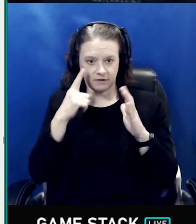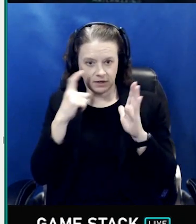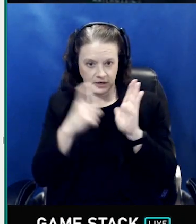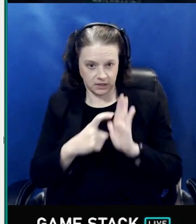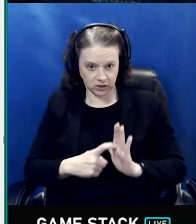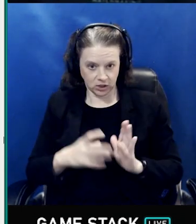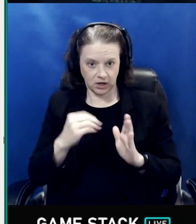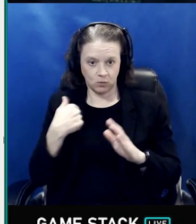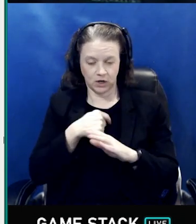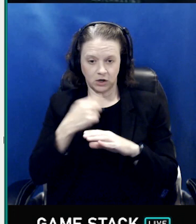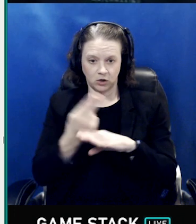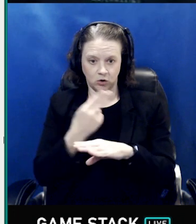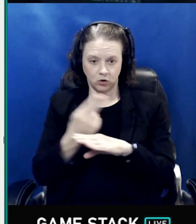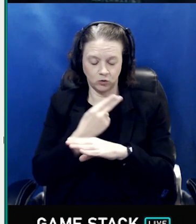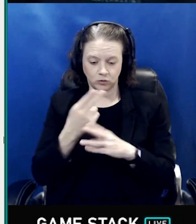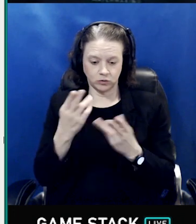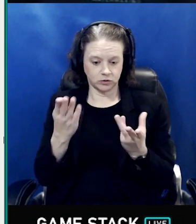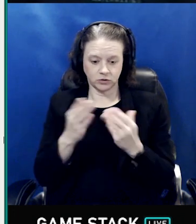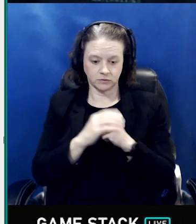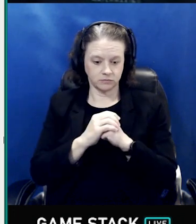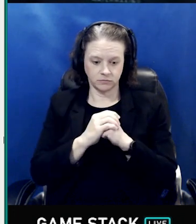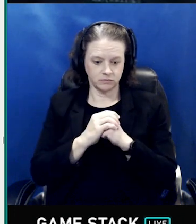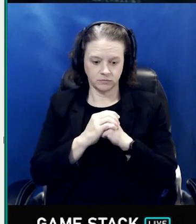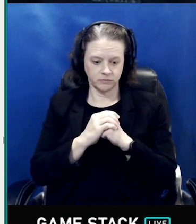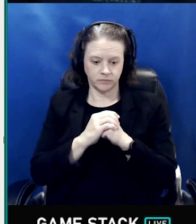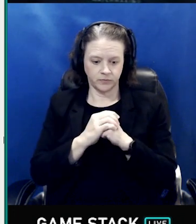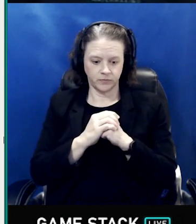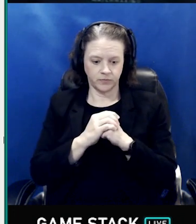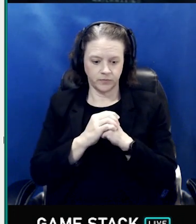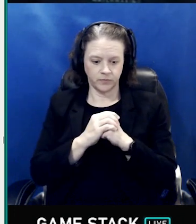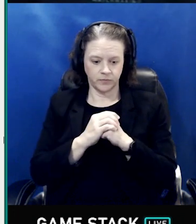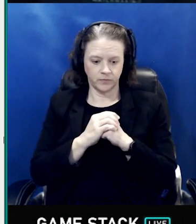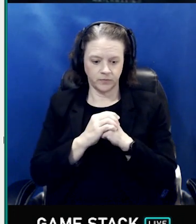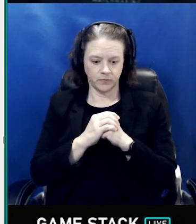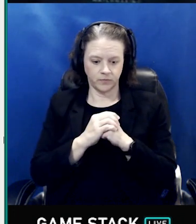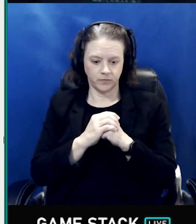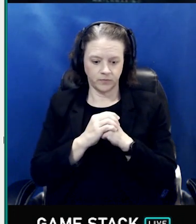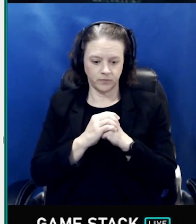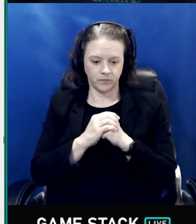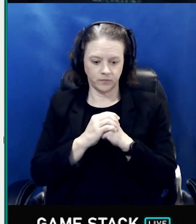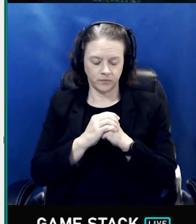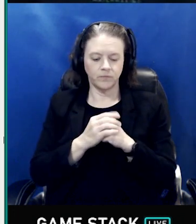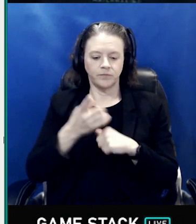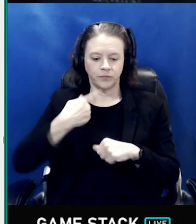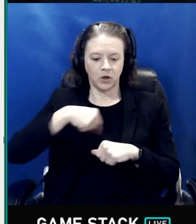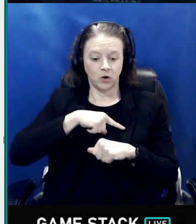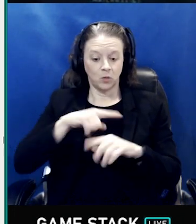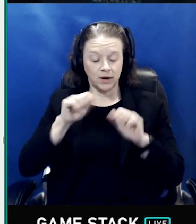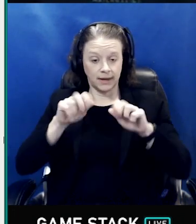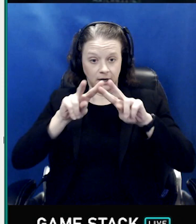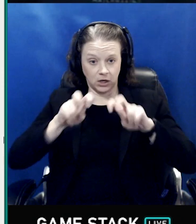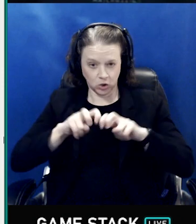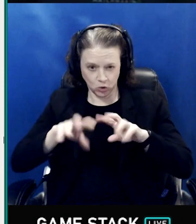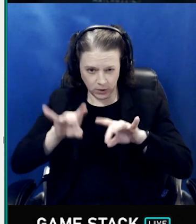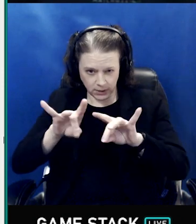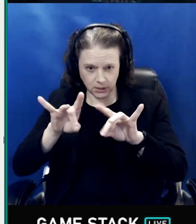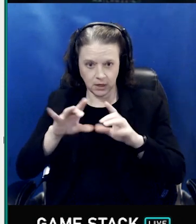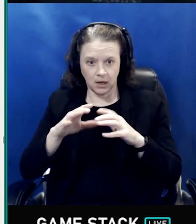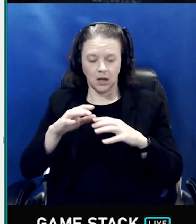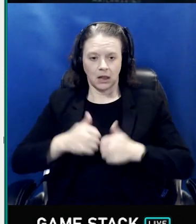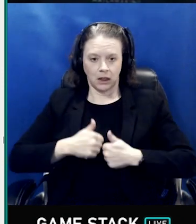model. With MLOps integrated with Azure DevOps, we can integrate machine learning with LiveOps and